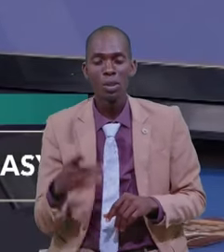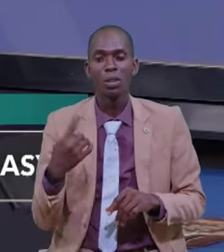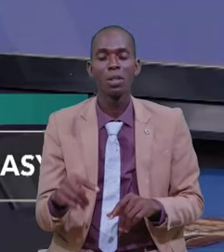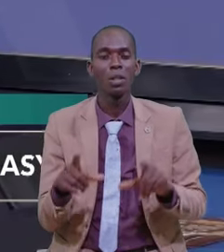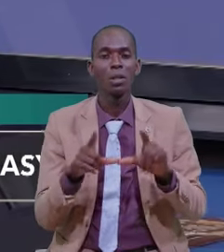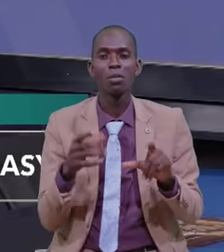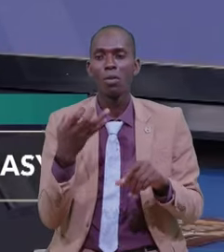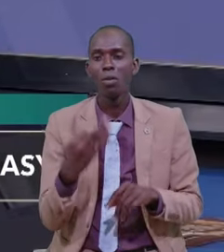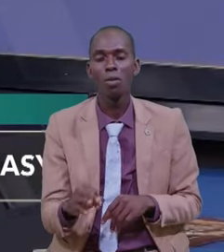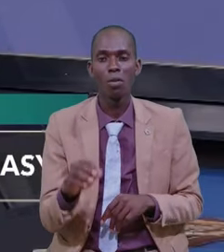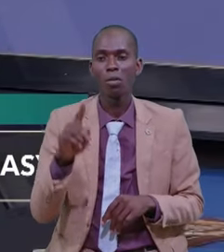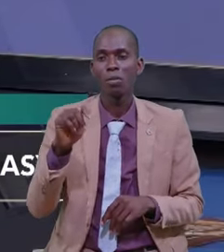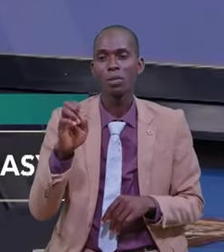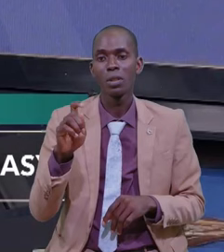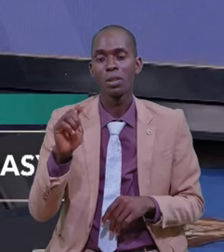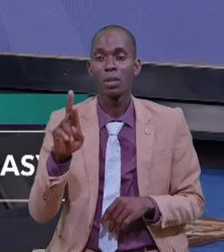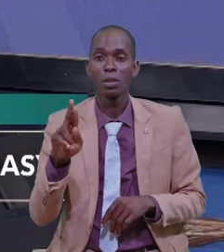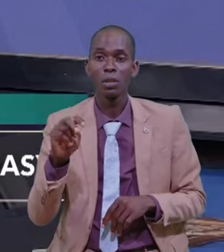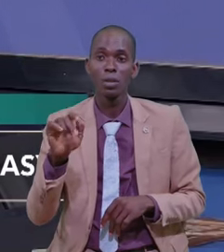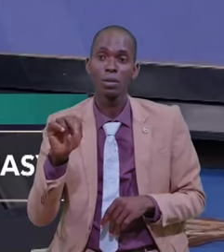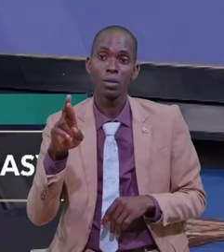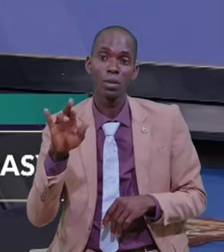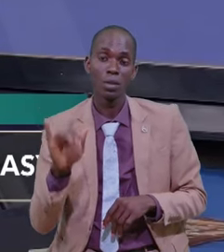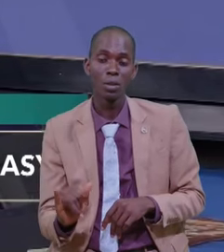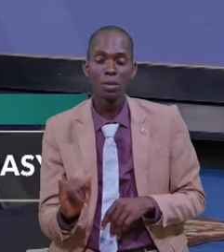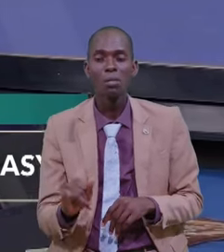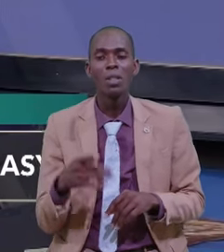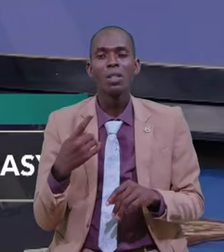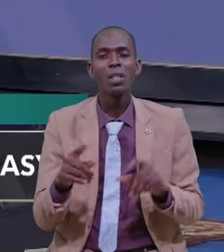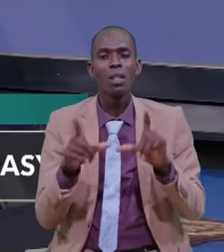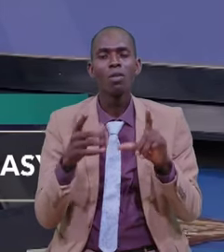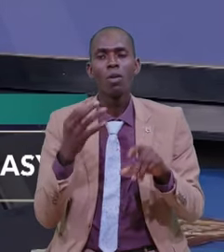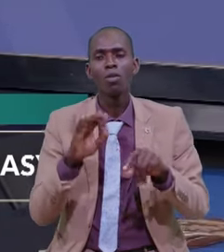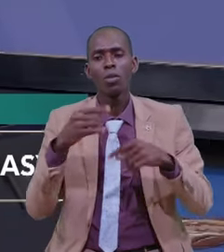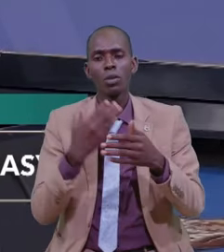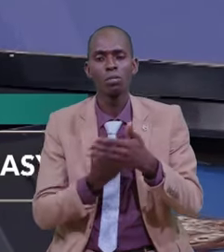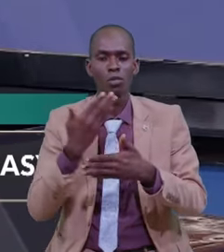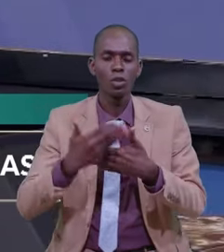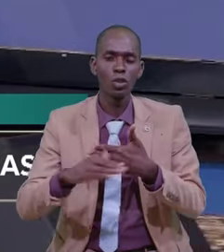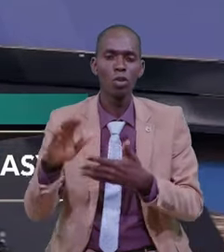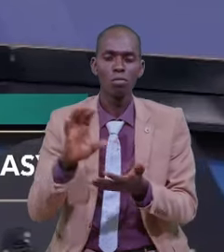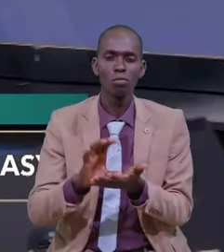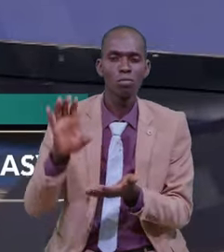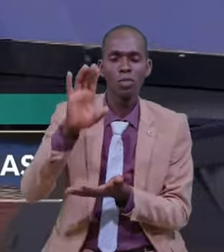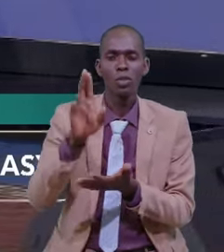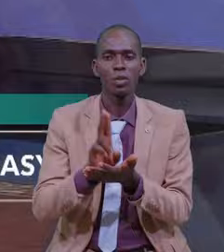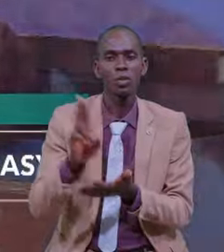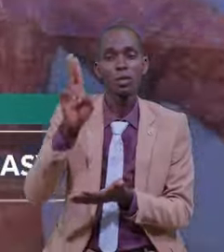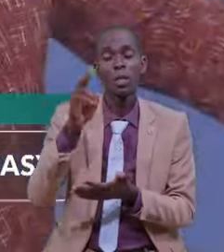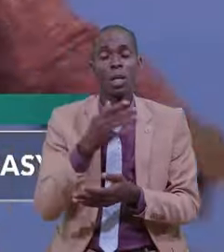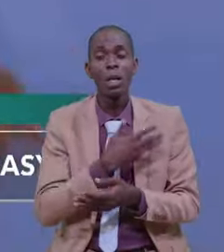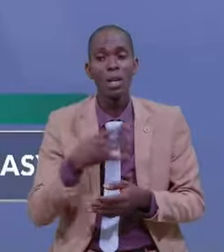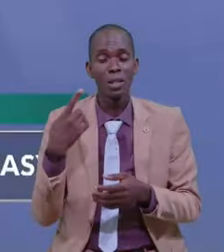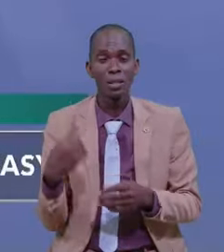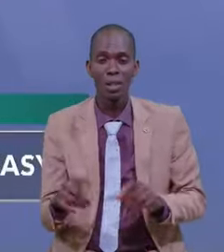of going beyond even colleges and universities, and the level of being young